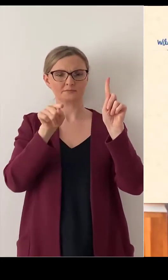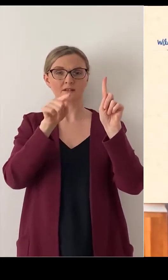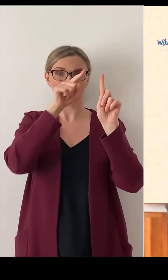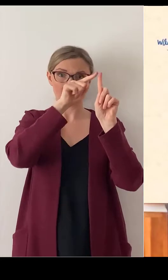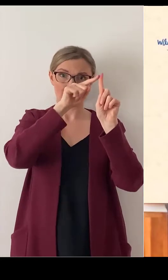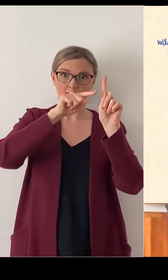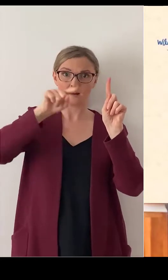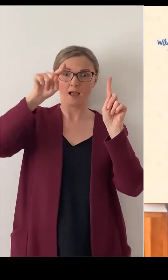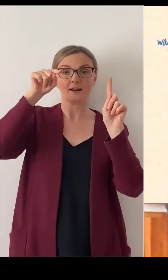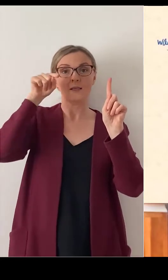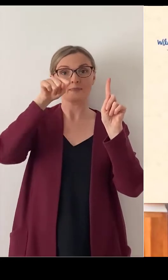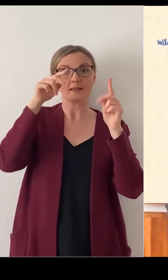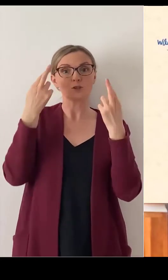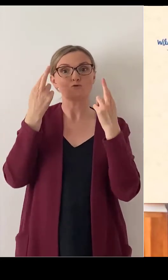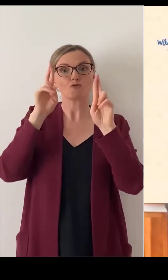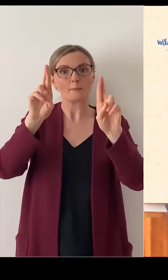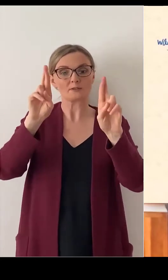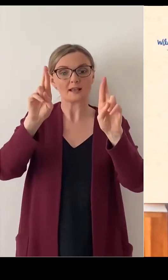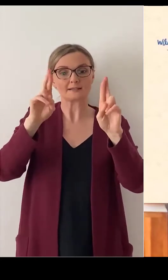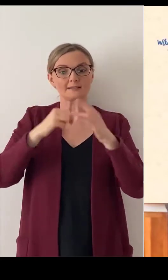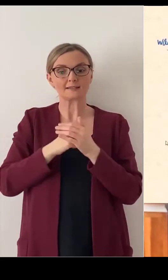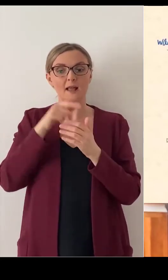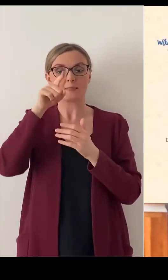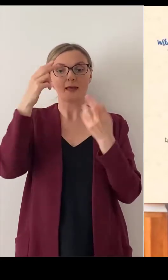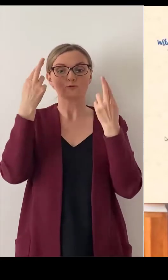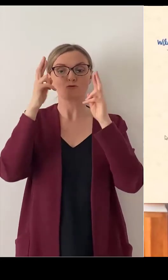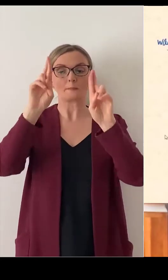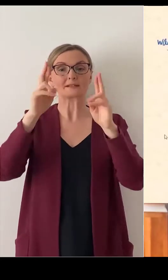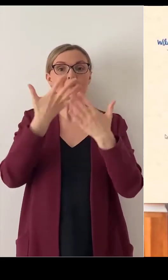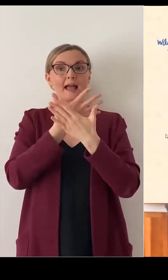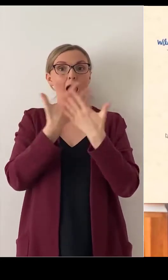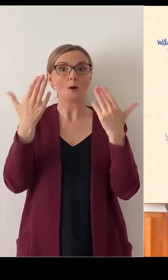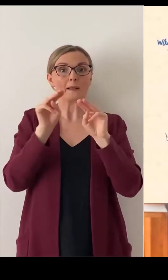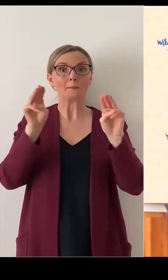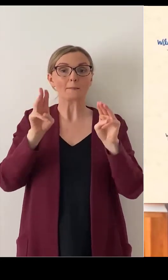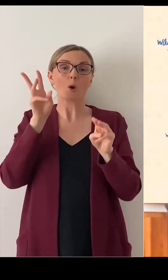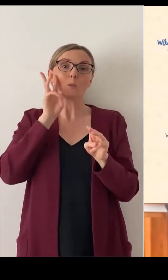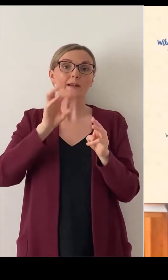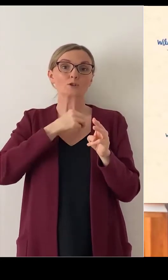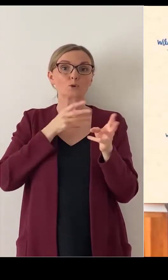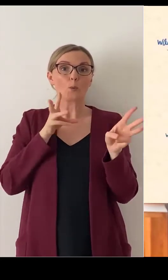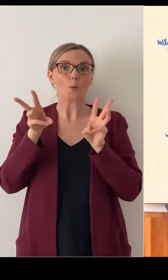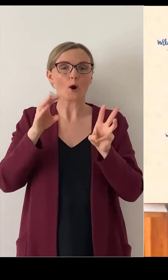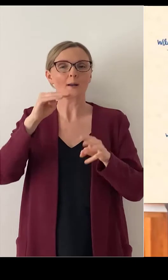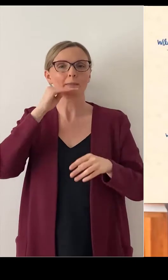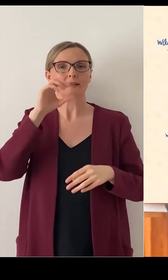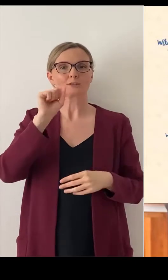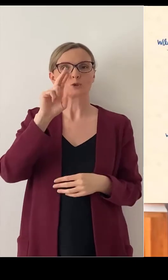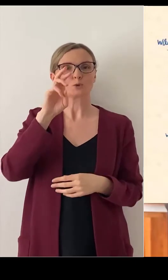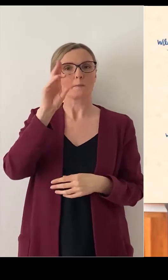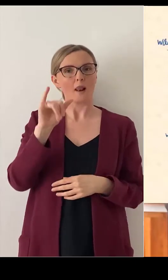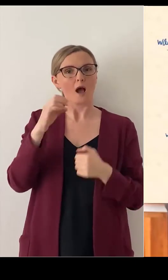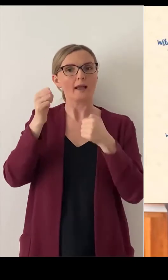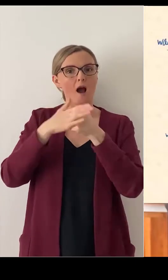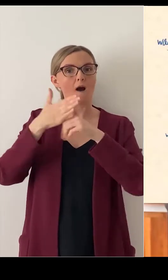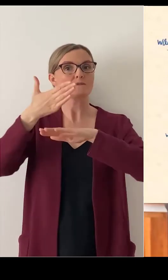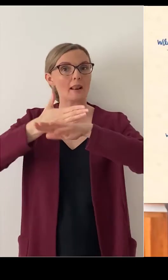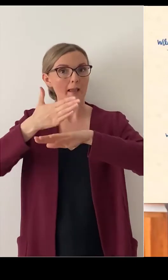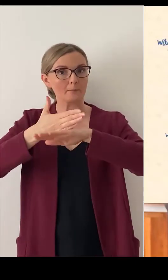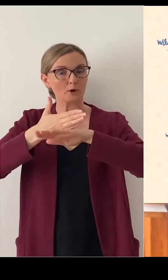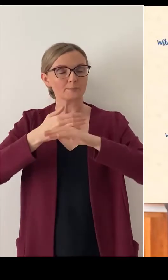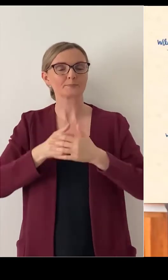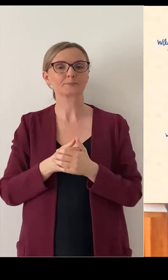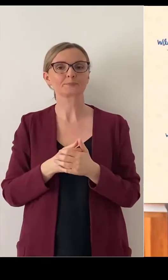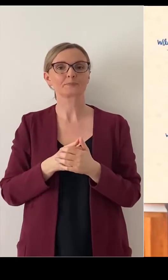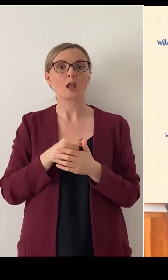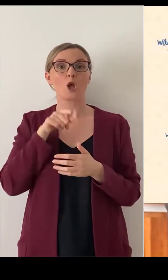represent the supply of labor. This line summarizes a lot of information for me. So